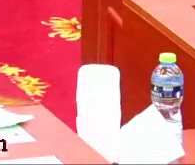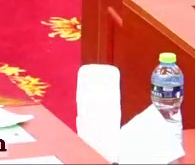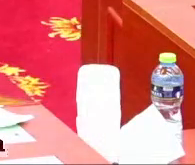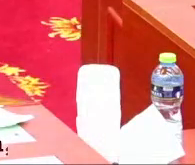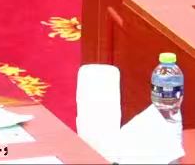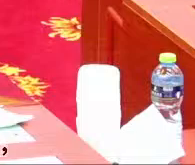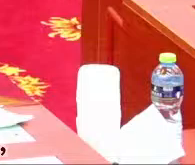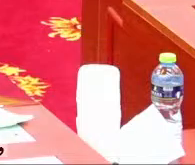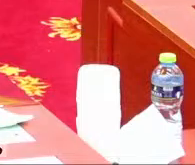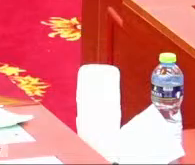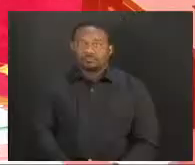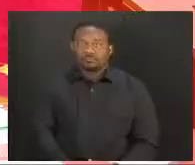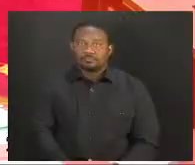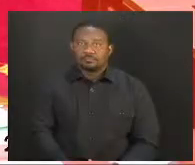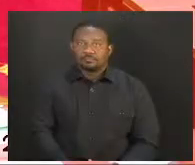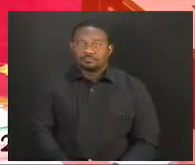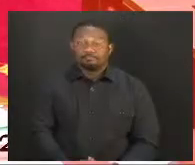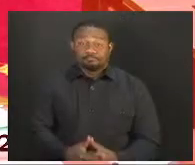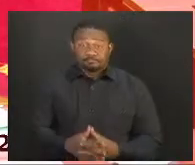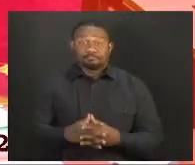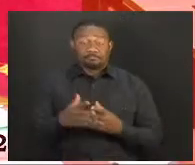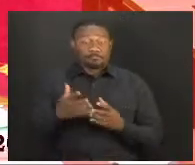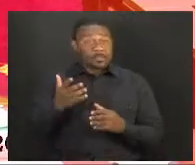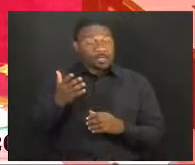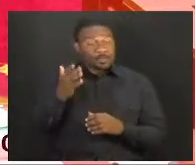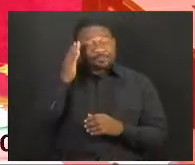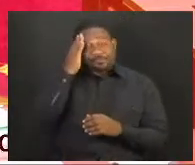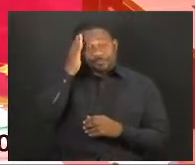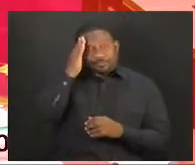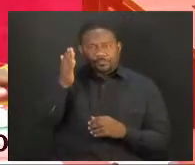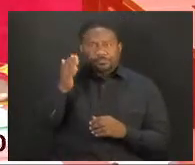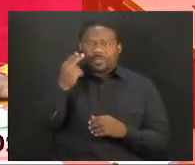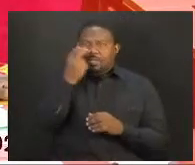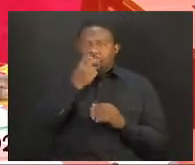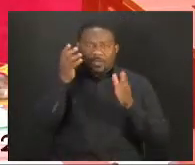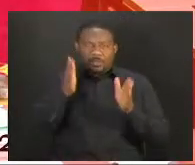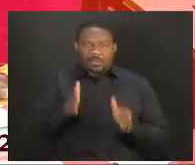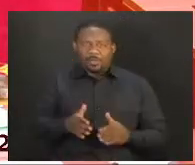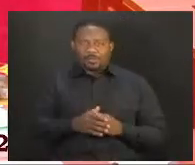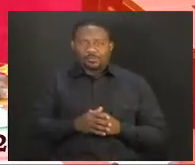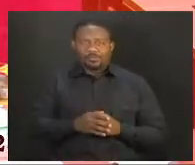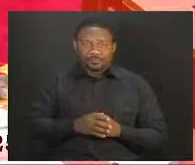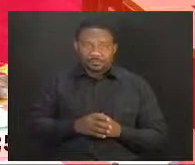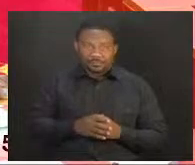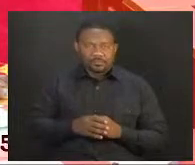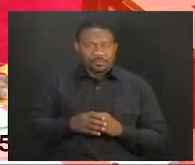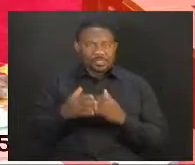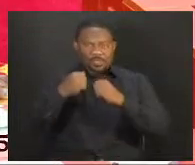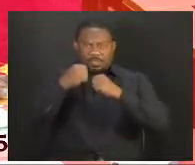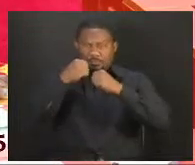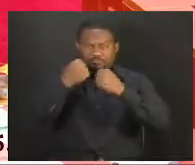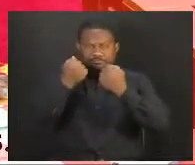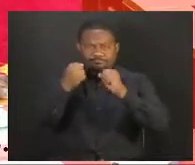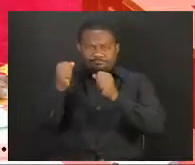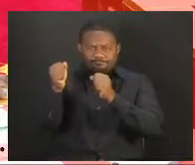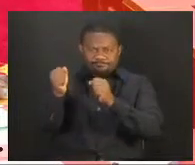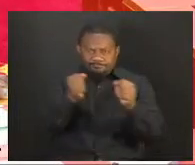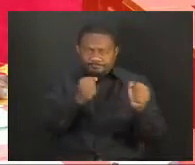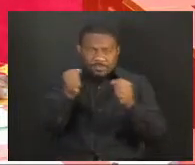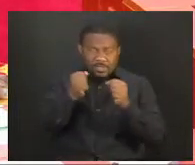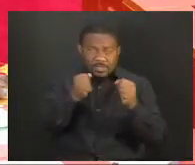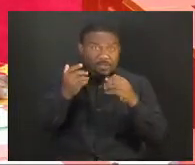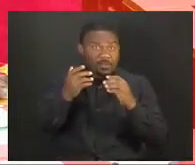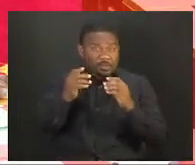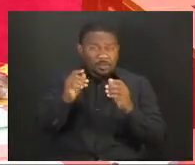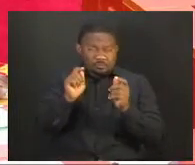on our 24-hour economy. Right Honourable Speaker, we will undertake key structural reforms to support inclusive